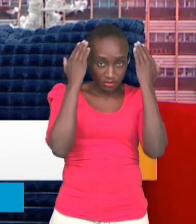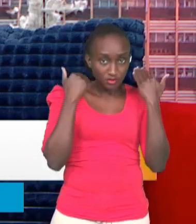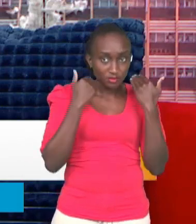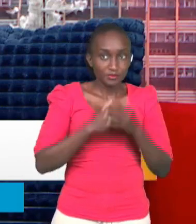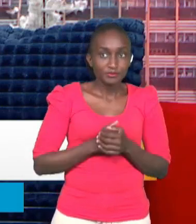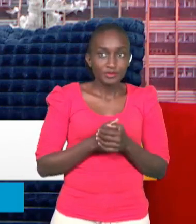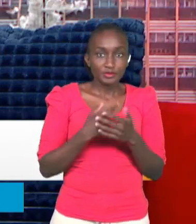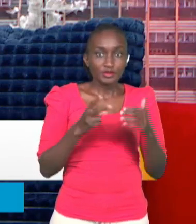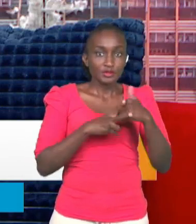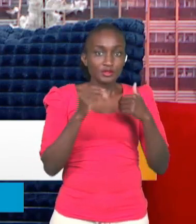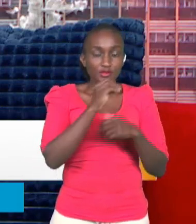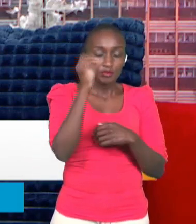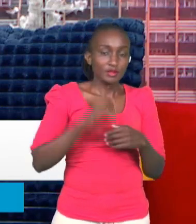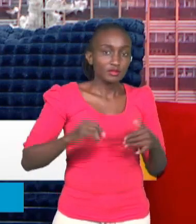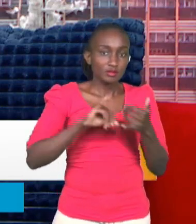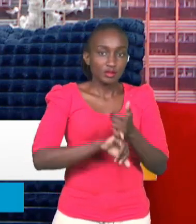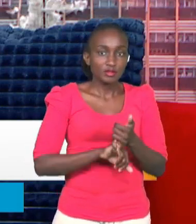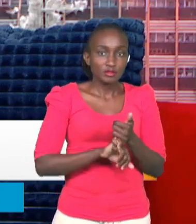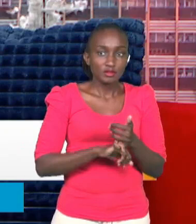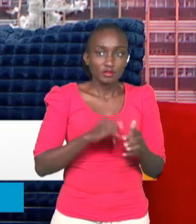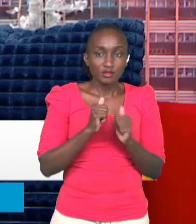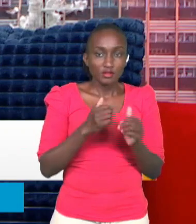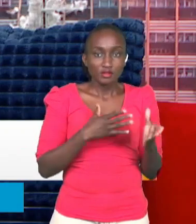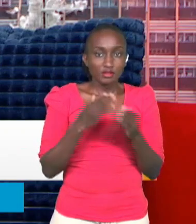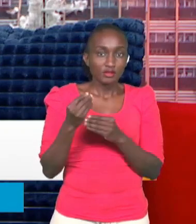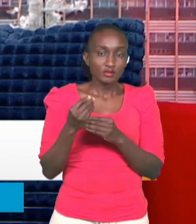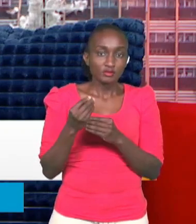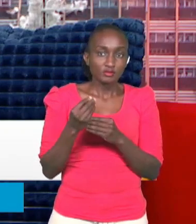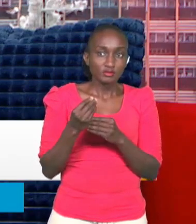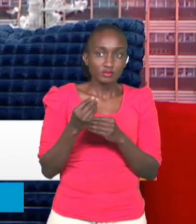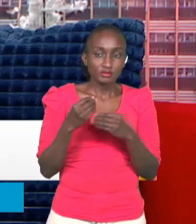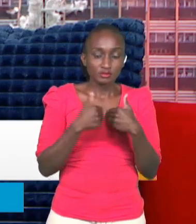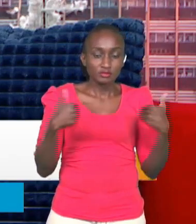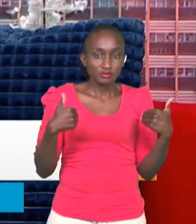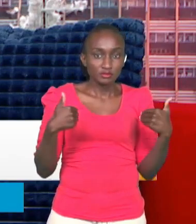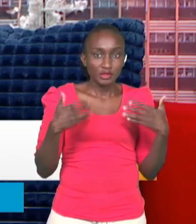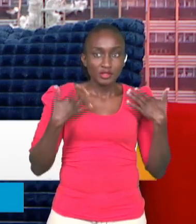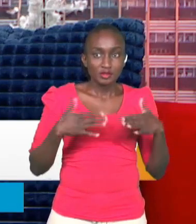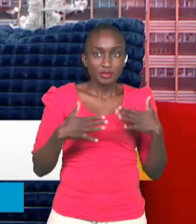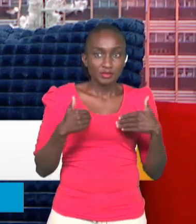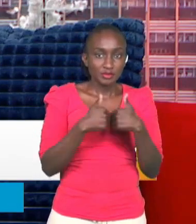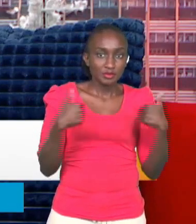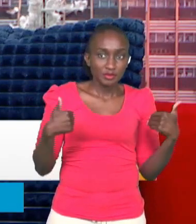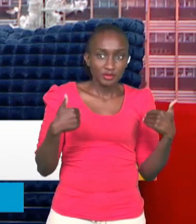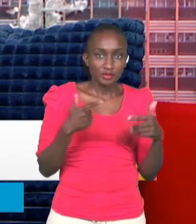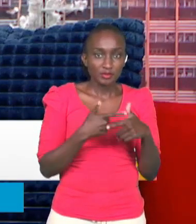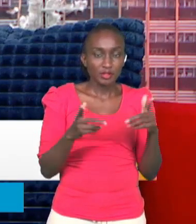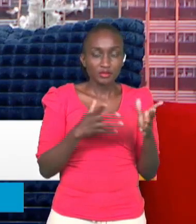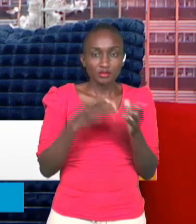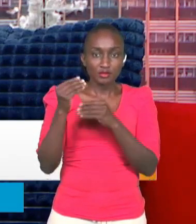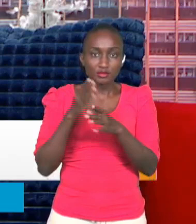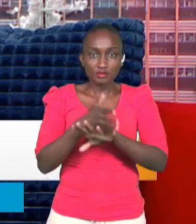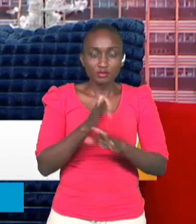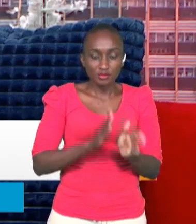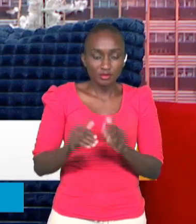You would say 70% of the marriages that have gone, you know, have split. People actually separated, but they have not gone through the process in